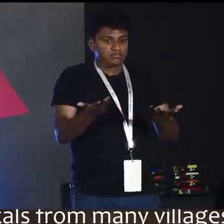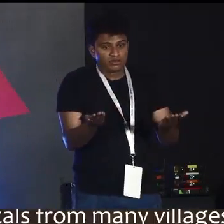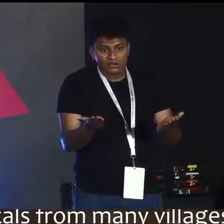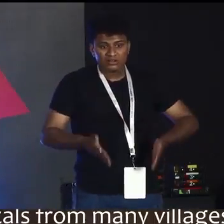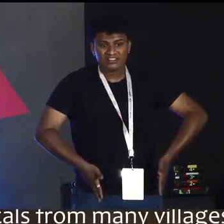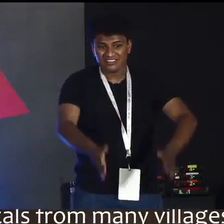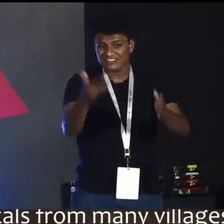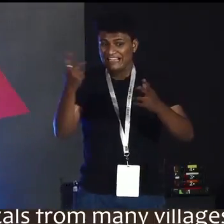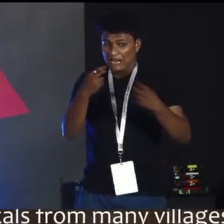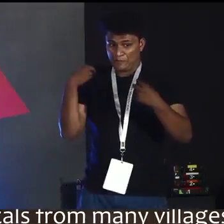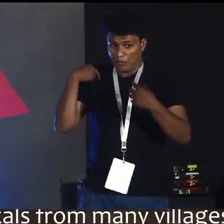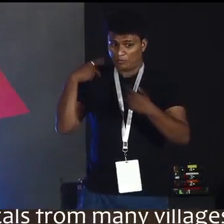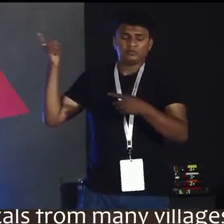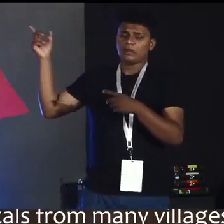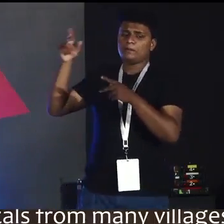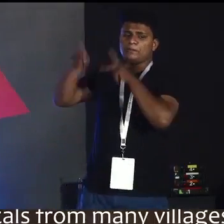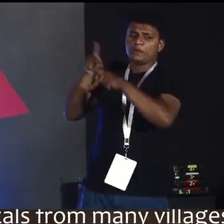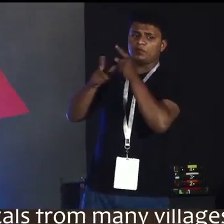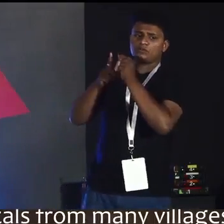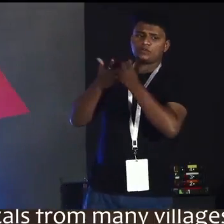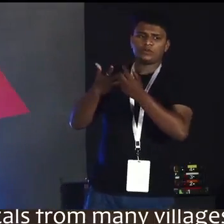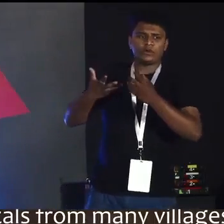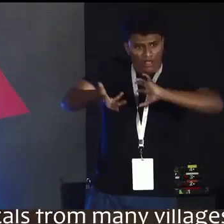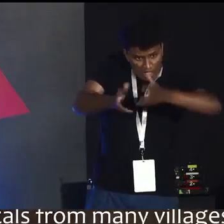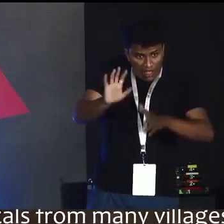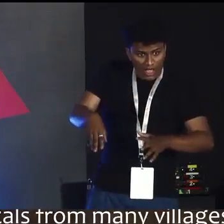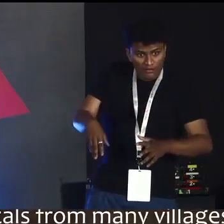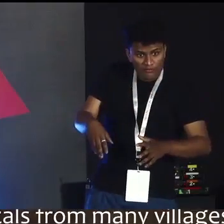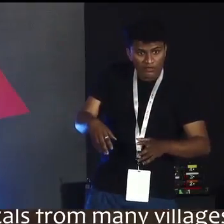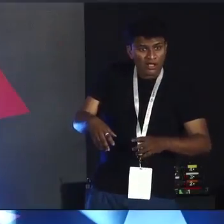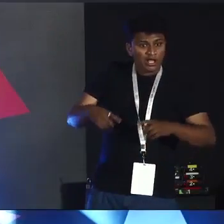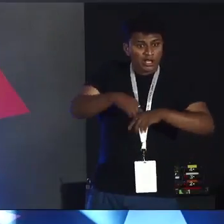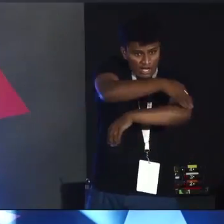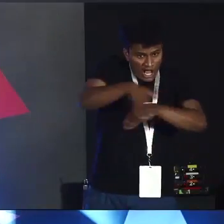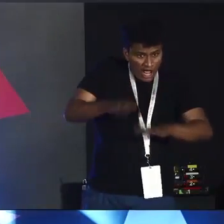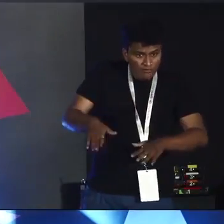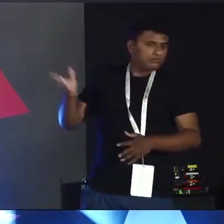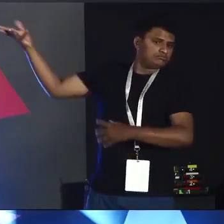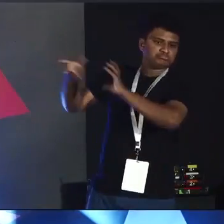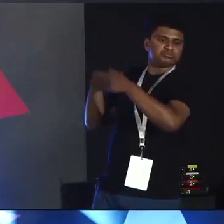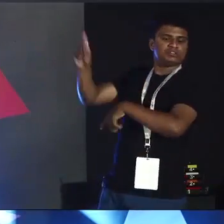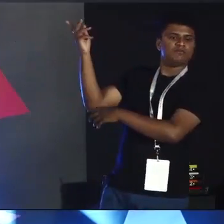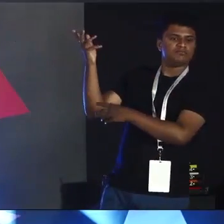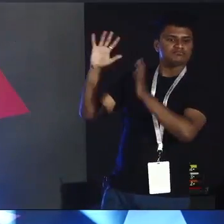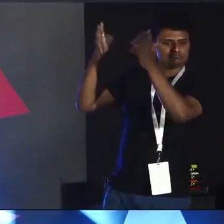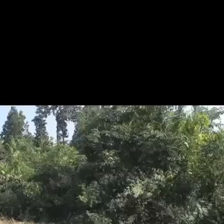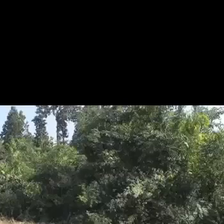see what people have made. No machine, no engineer, no JCB. Just the local hard